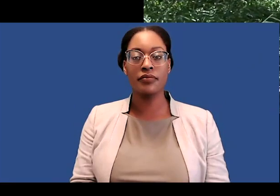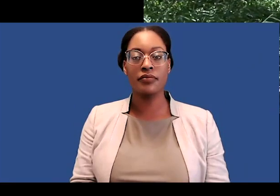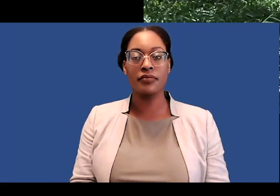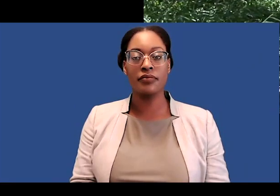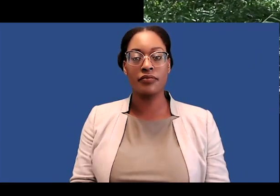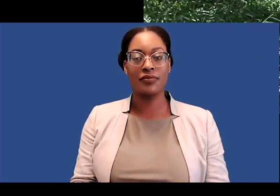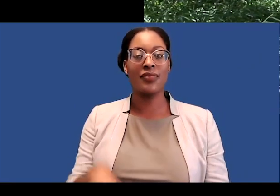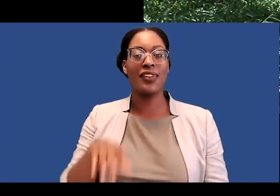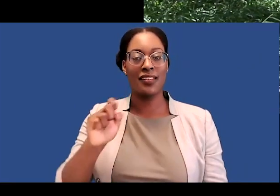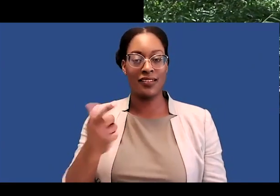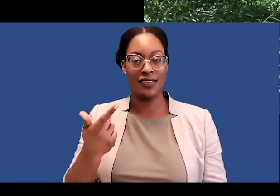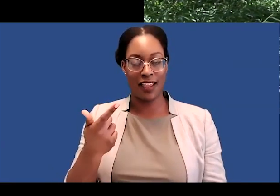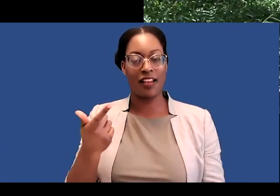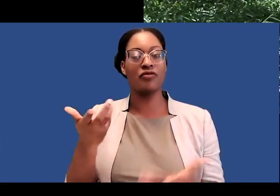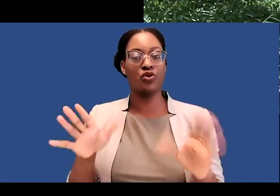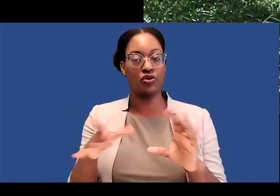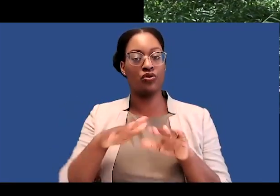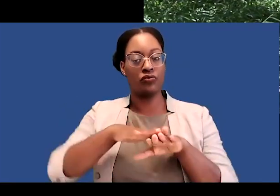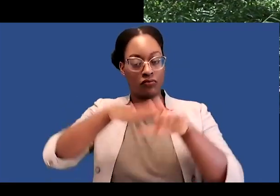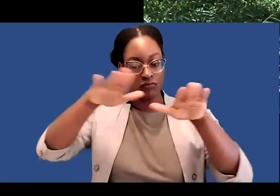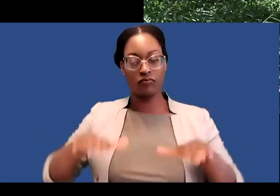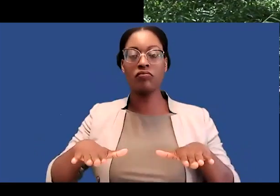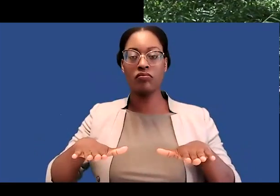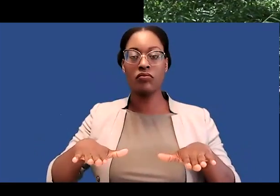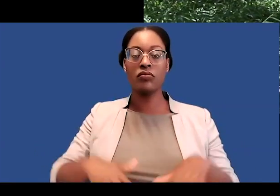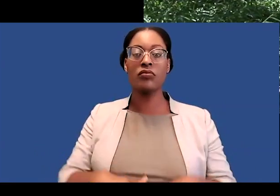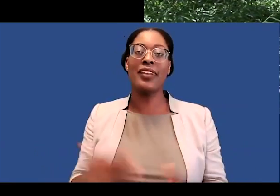Release that leg. Again, shake it all out.